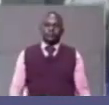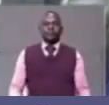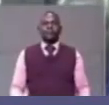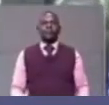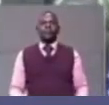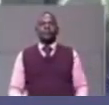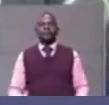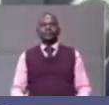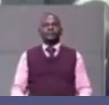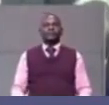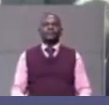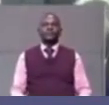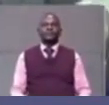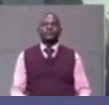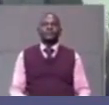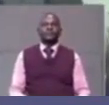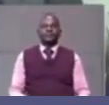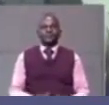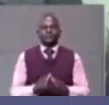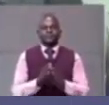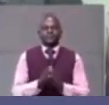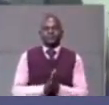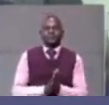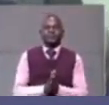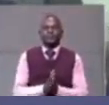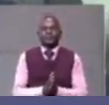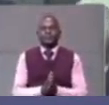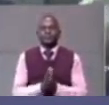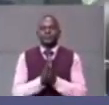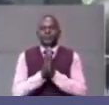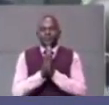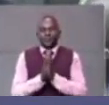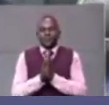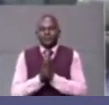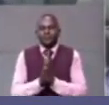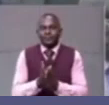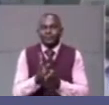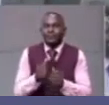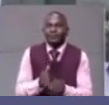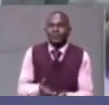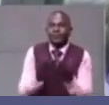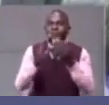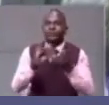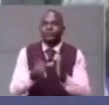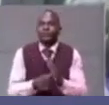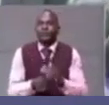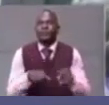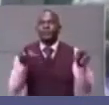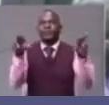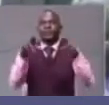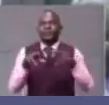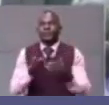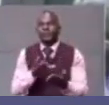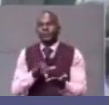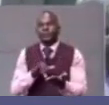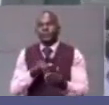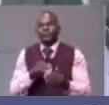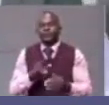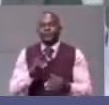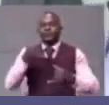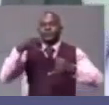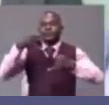airfield. My prayers are that government should urgently take up the matter to rehabilitate that airport, Chisoro